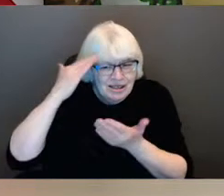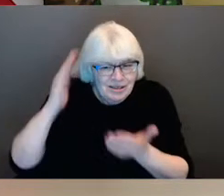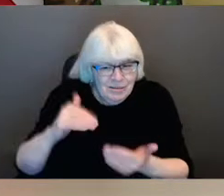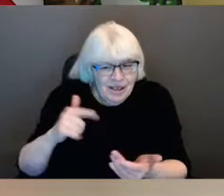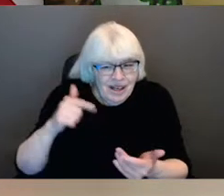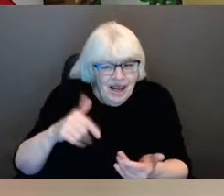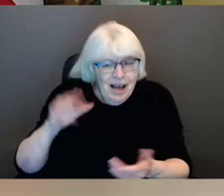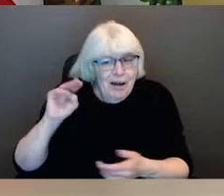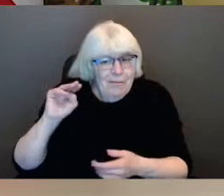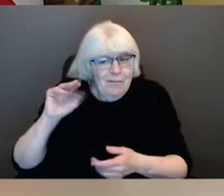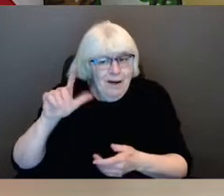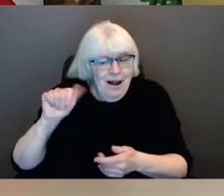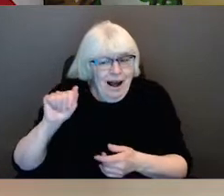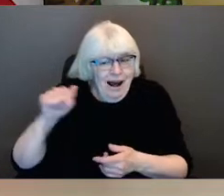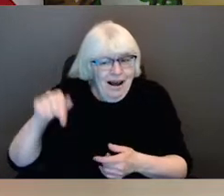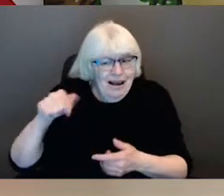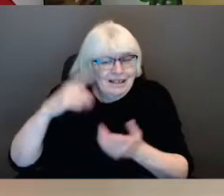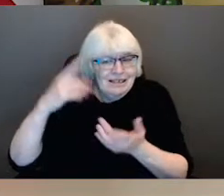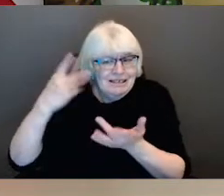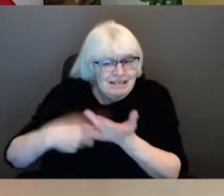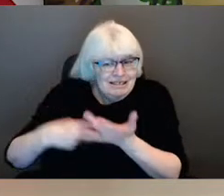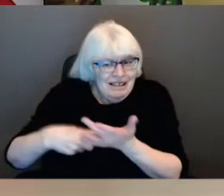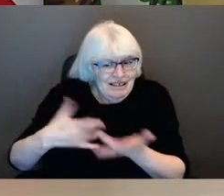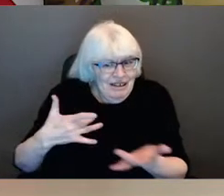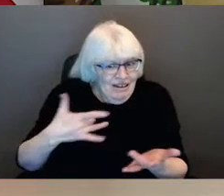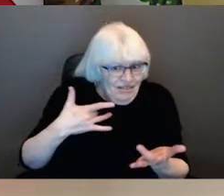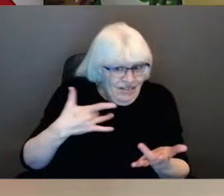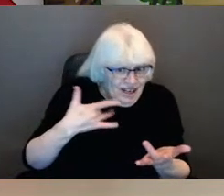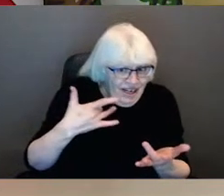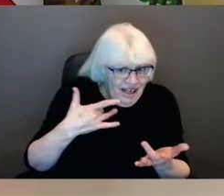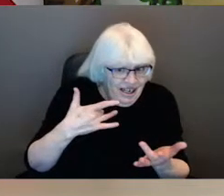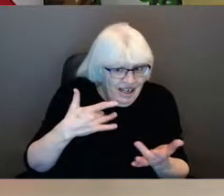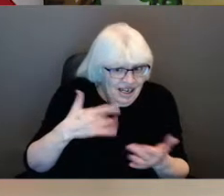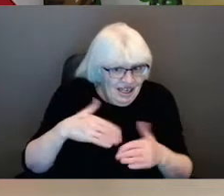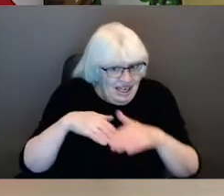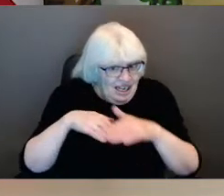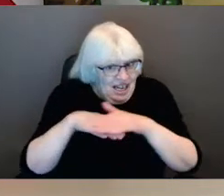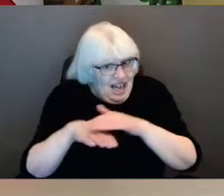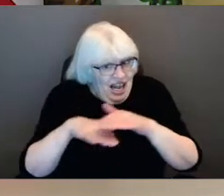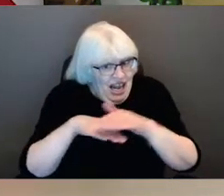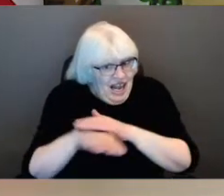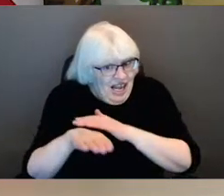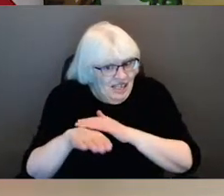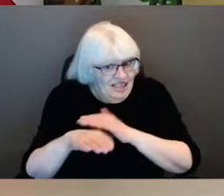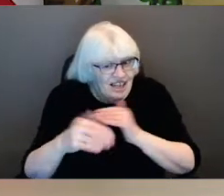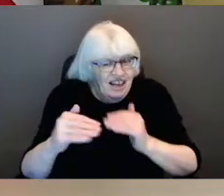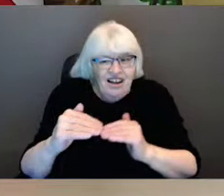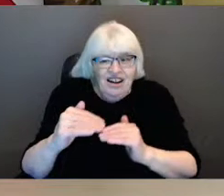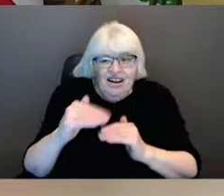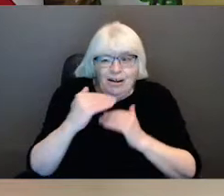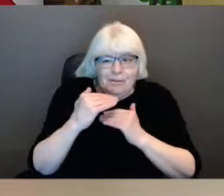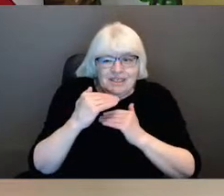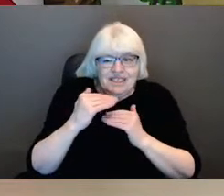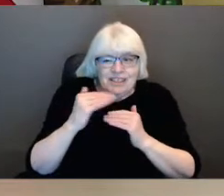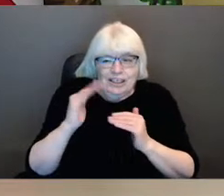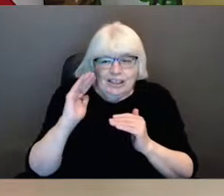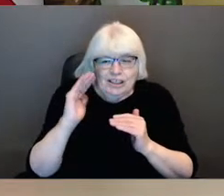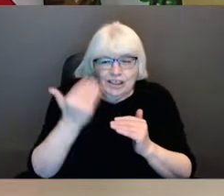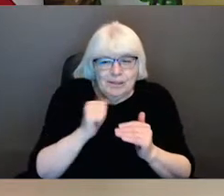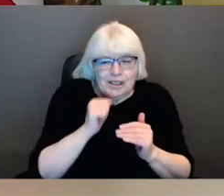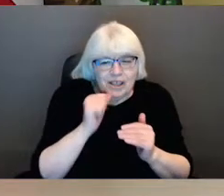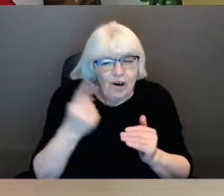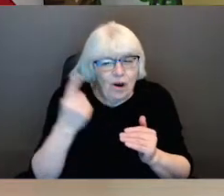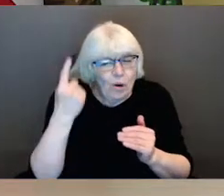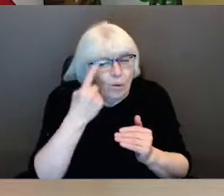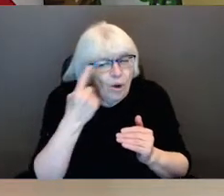necessarily a lack of access to the opportunity to kind of book those appointments. I just wonder if there's any specific actions you